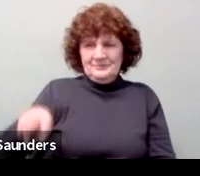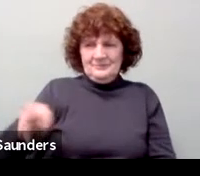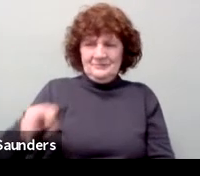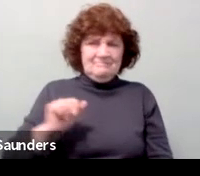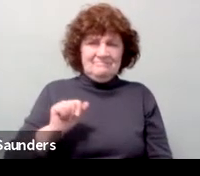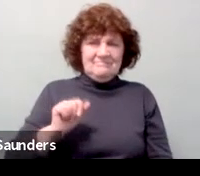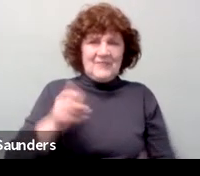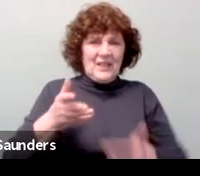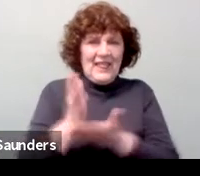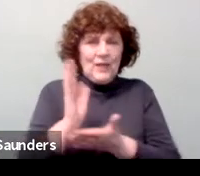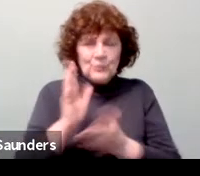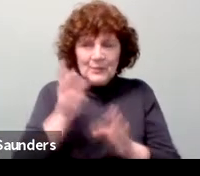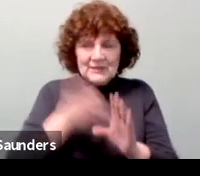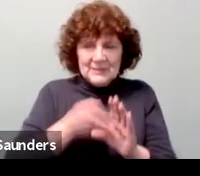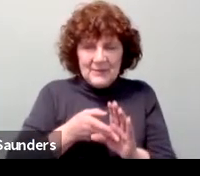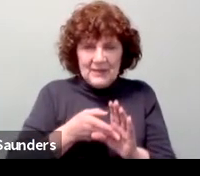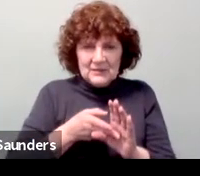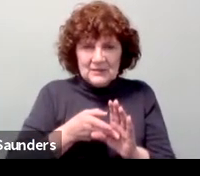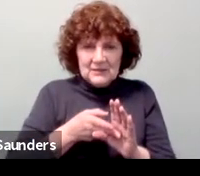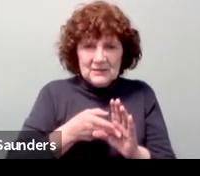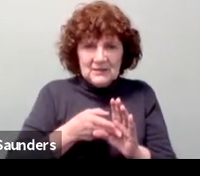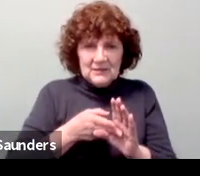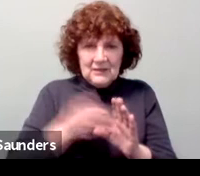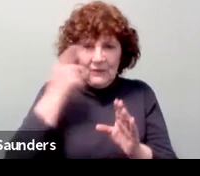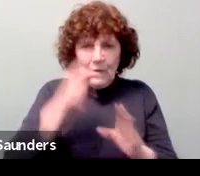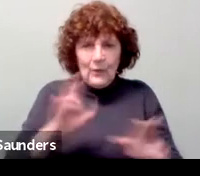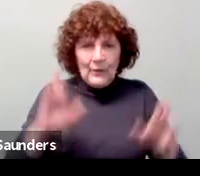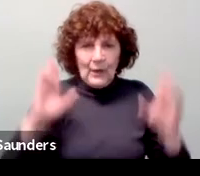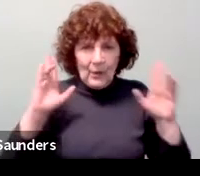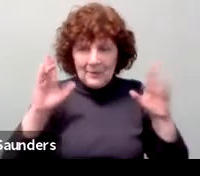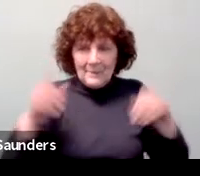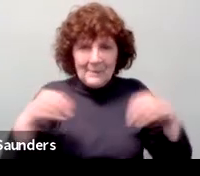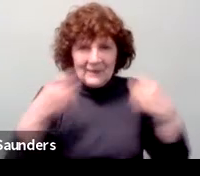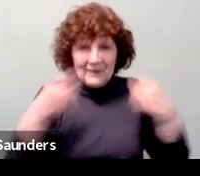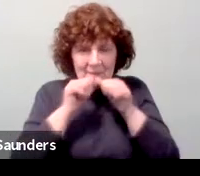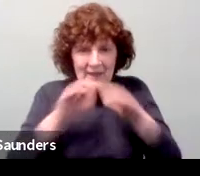participation in Birkat Kohanim, in the delivery of the priestly blessing,